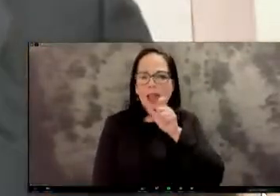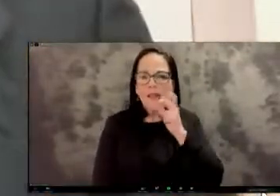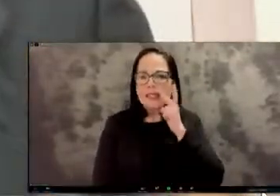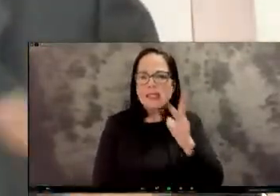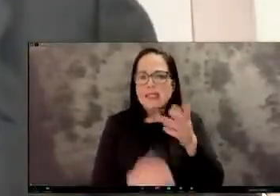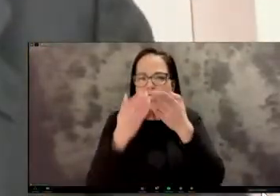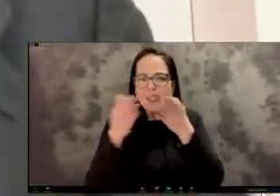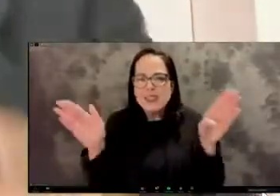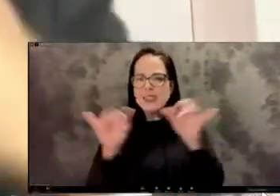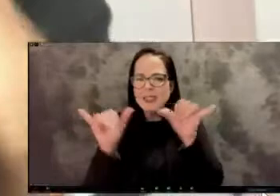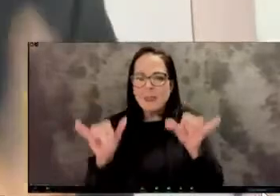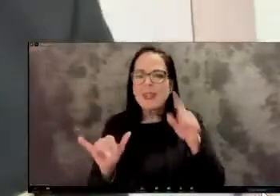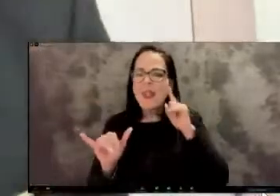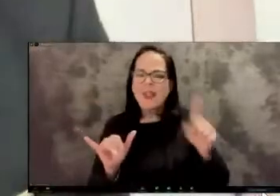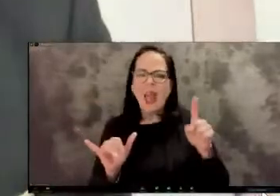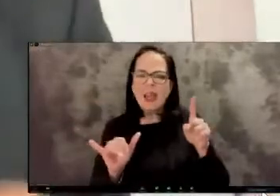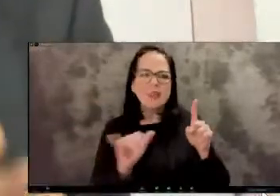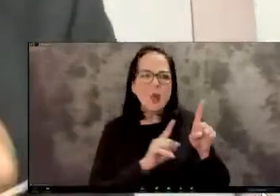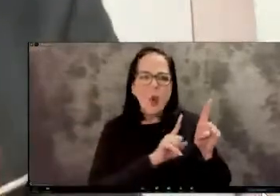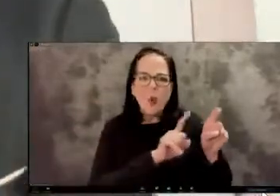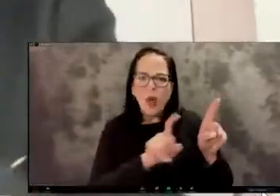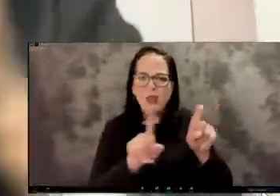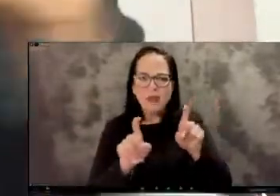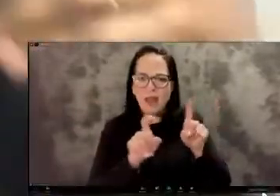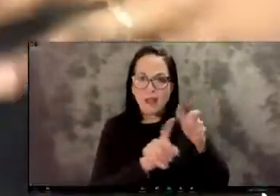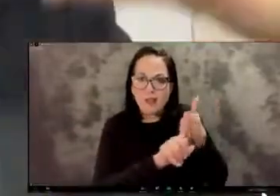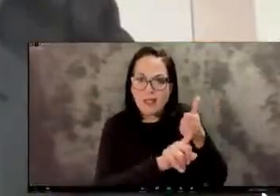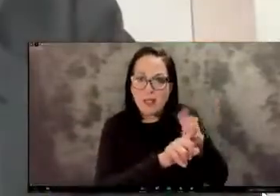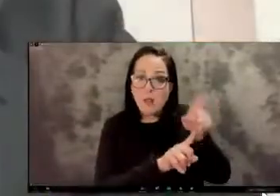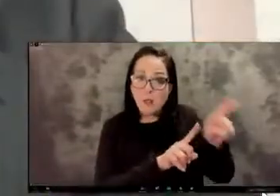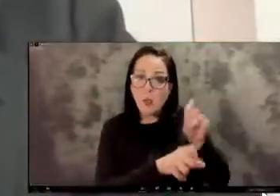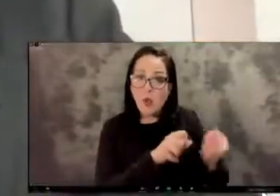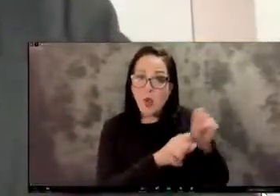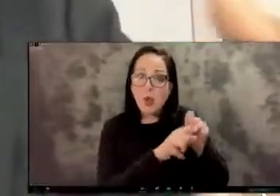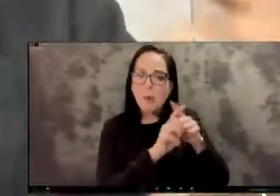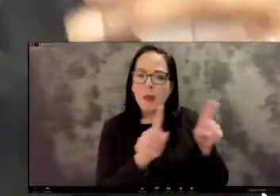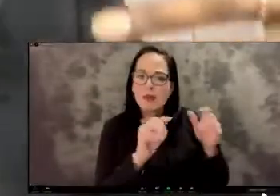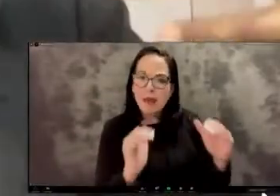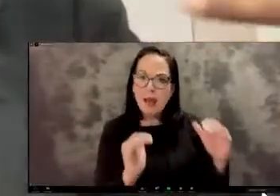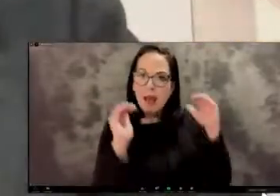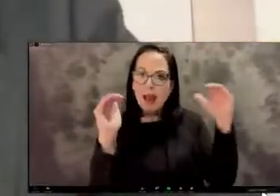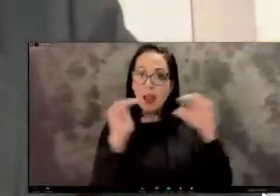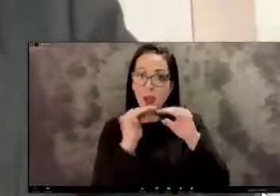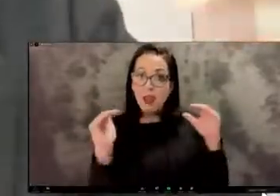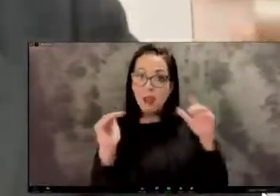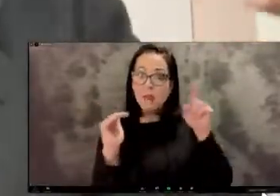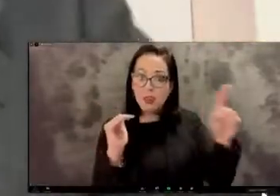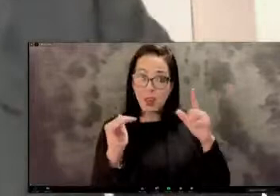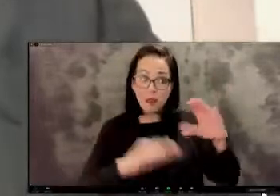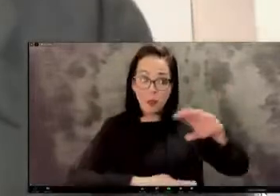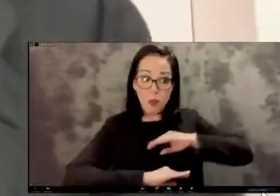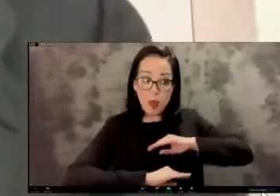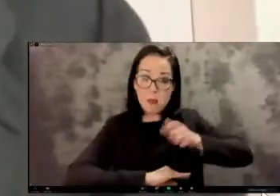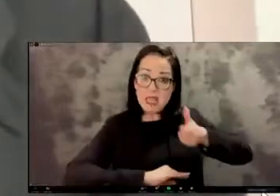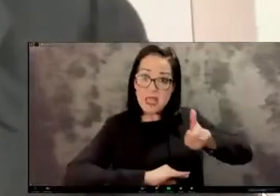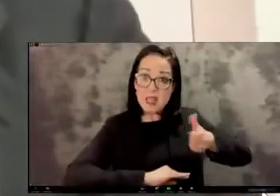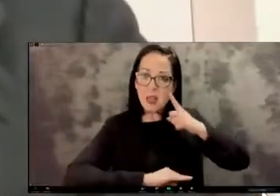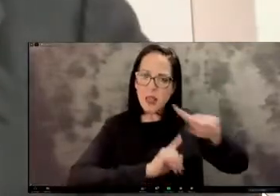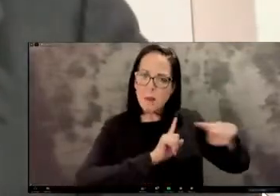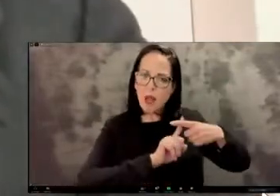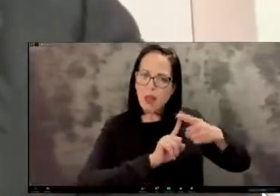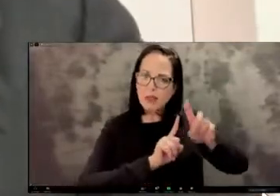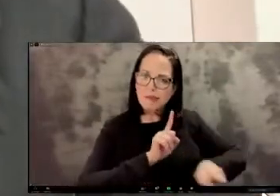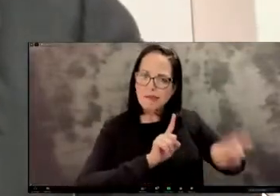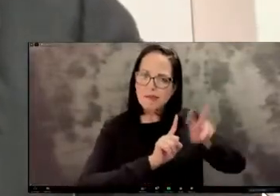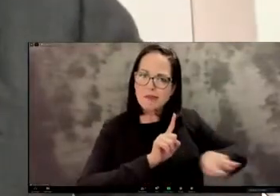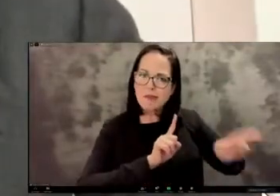was qualitative work, but that part of their higher levels of well-being and their more positive orientation